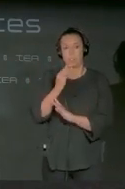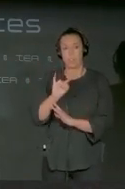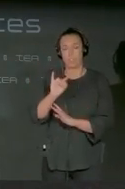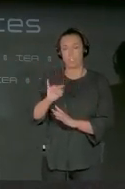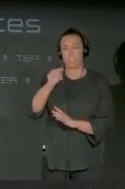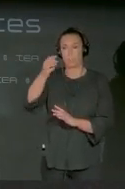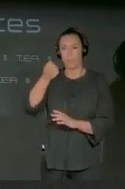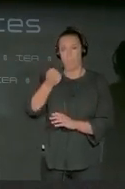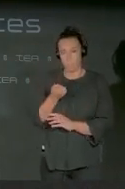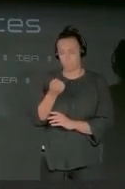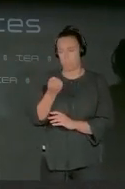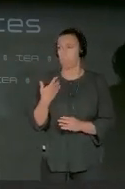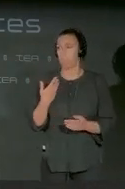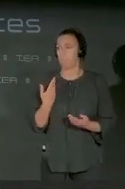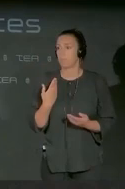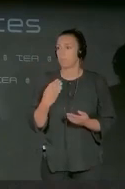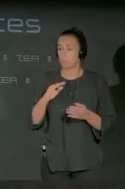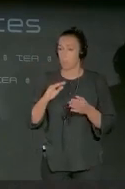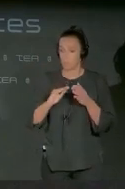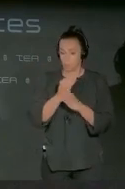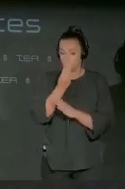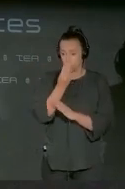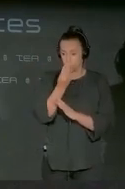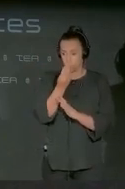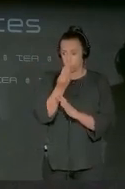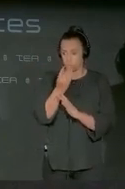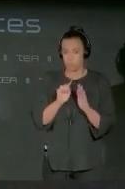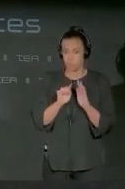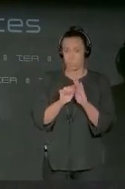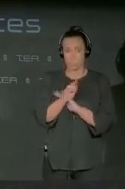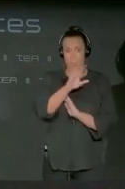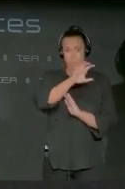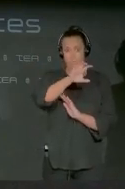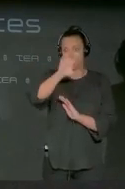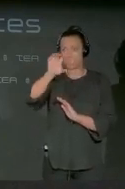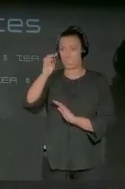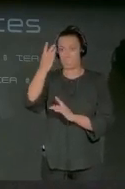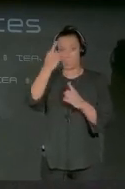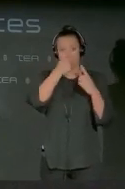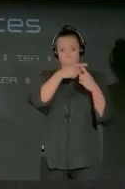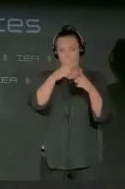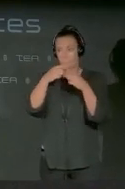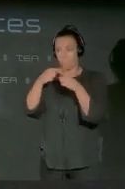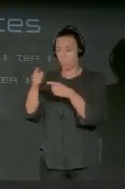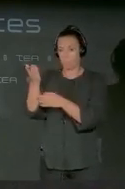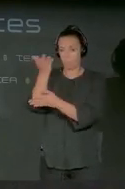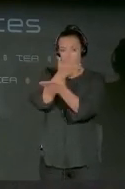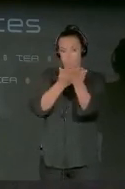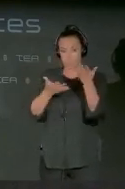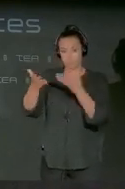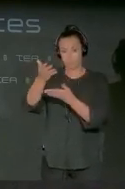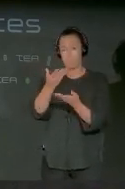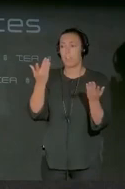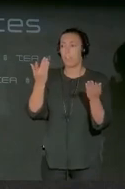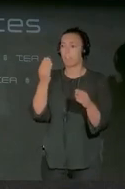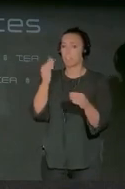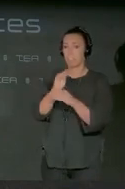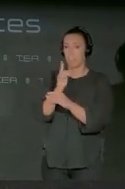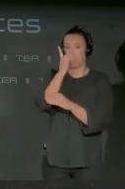different studios in three different countries. It's all financed and managed by one company, but it is in